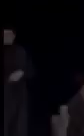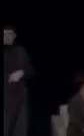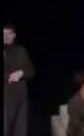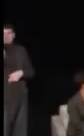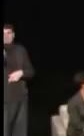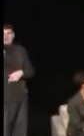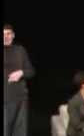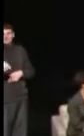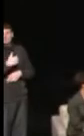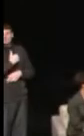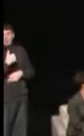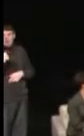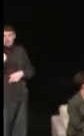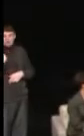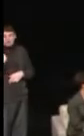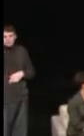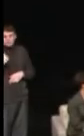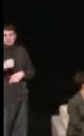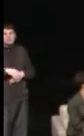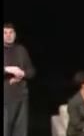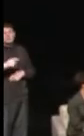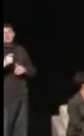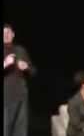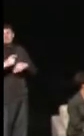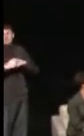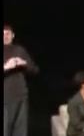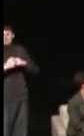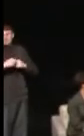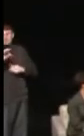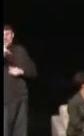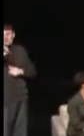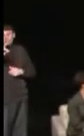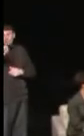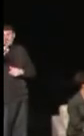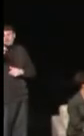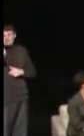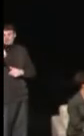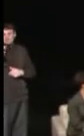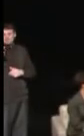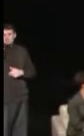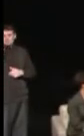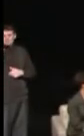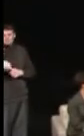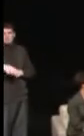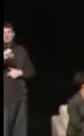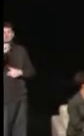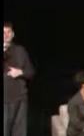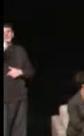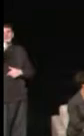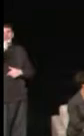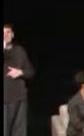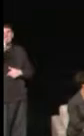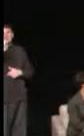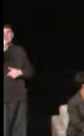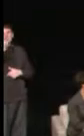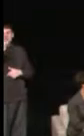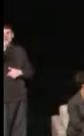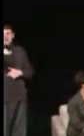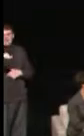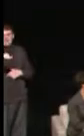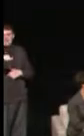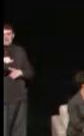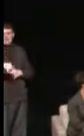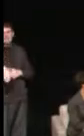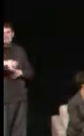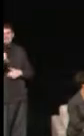Toronto, Ontario, Fredericton, New Brunswick, Saguenay, Quebec, Whitehorse